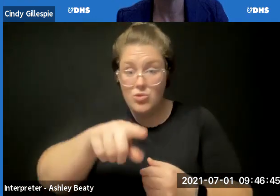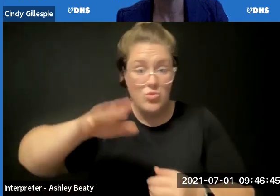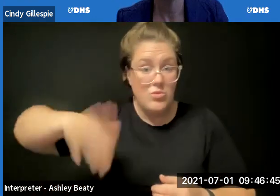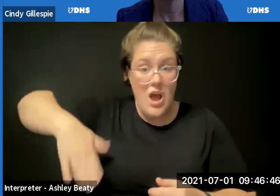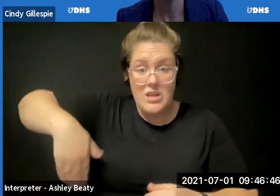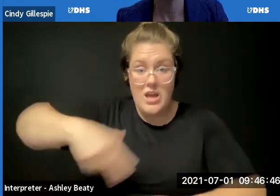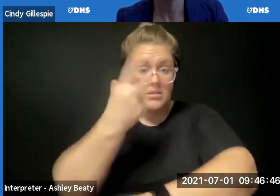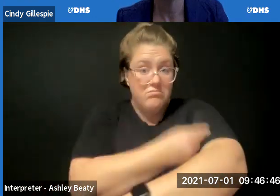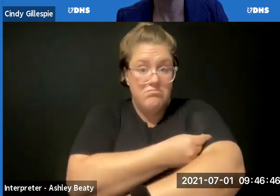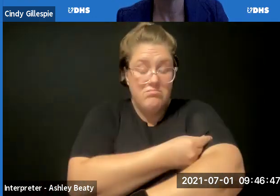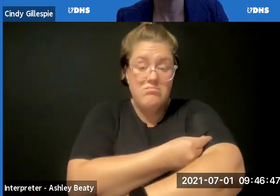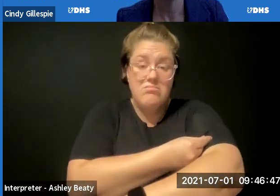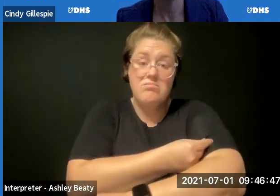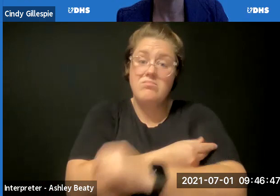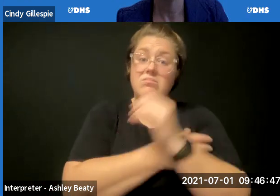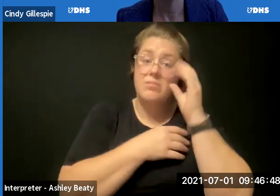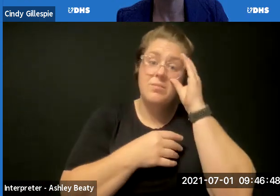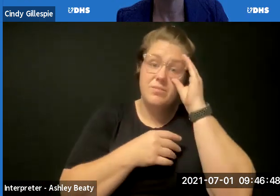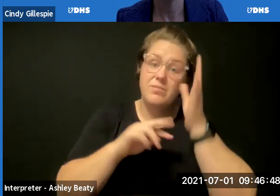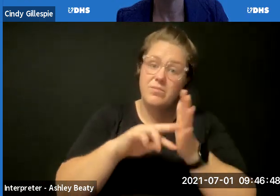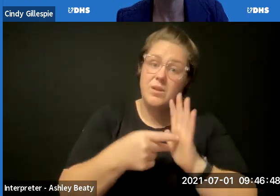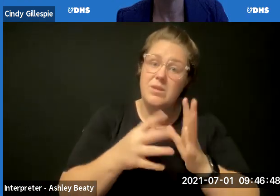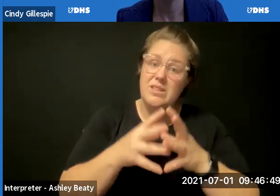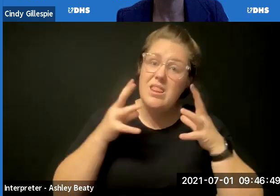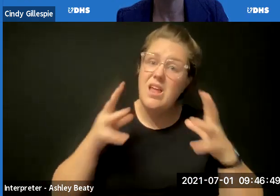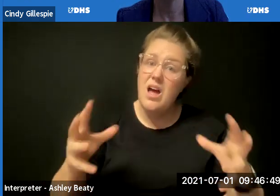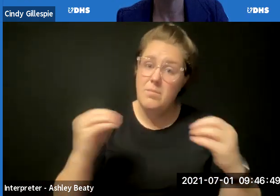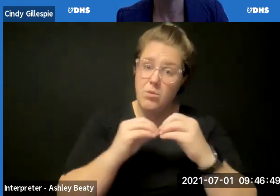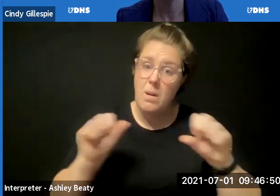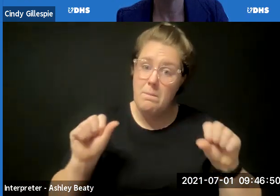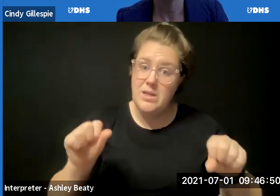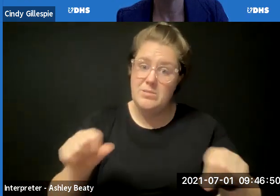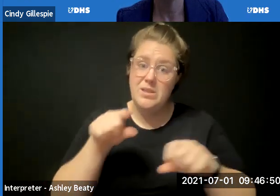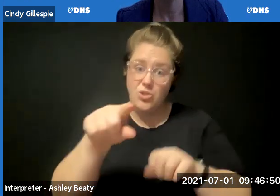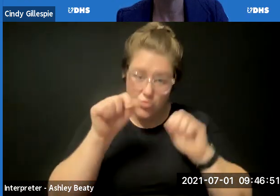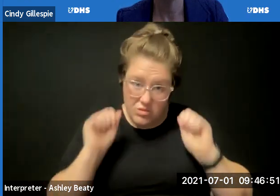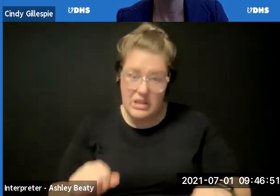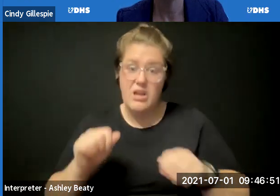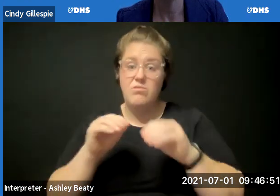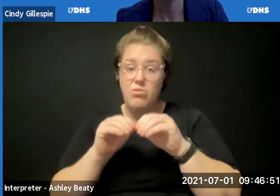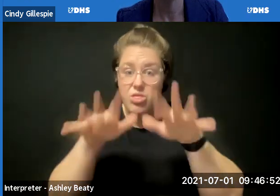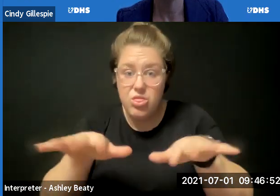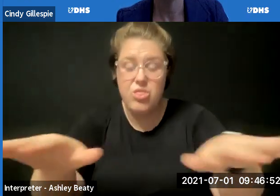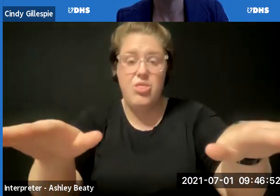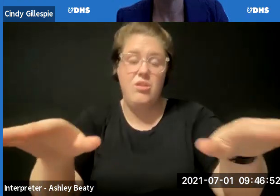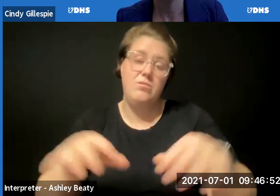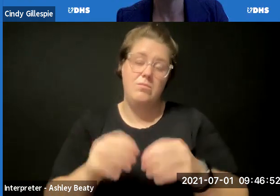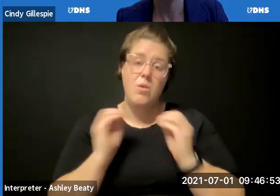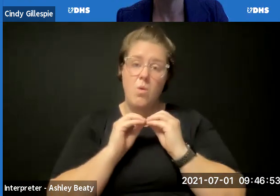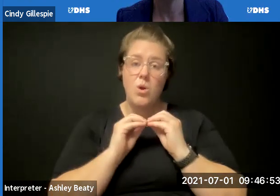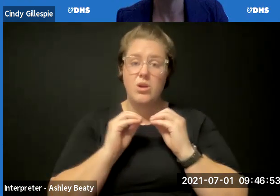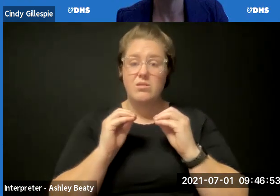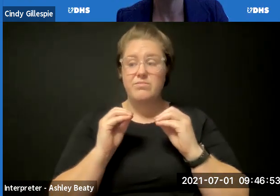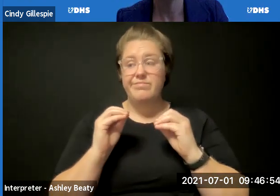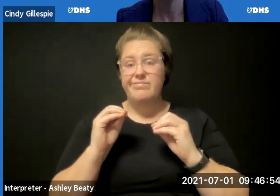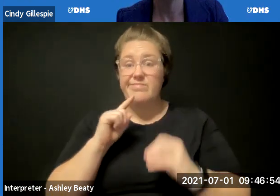you individually, there's a much greater chance that you're going to be able to transmit a much more effective and much more